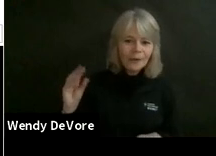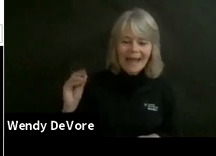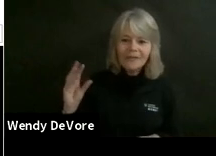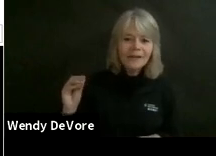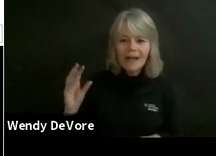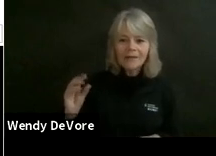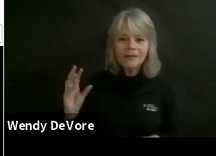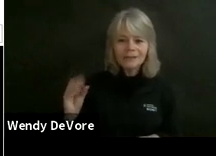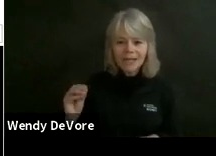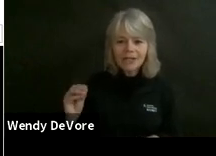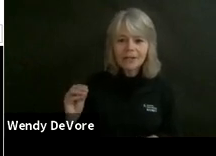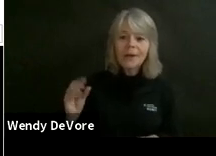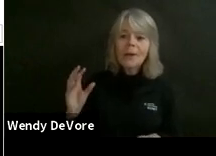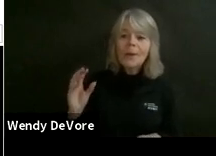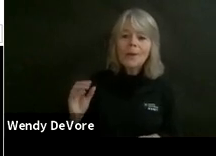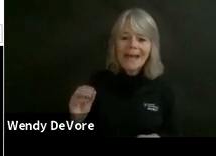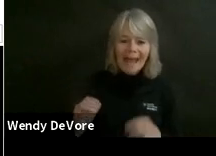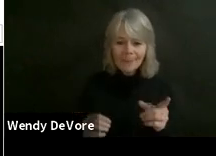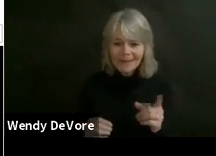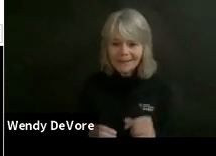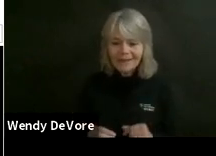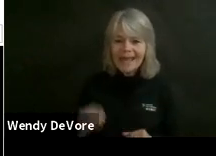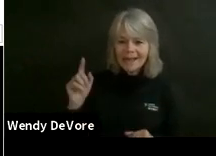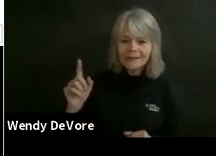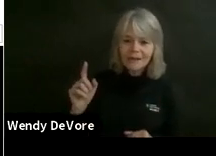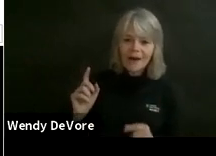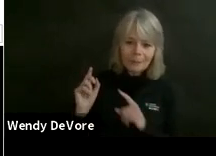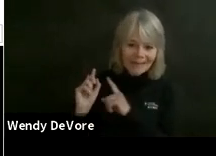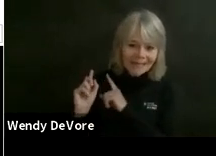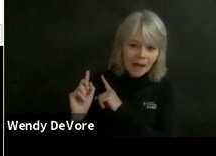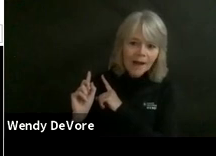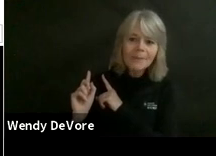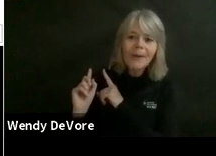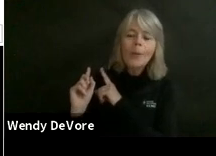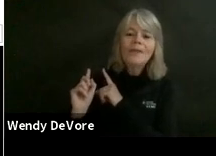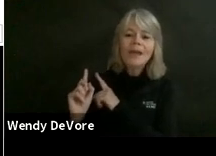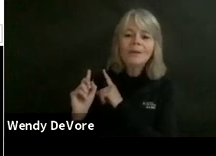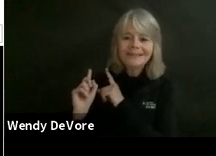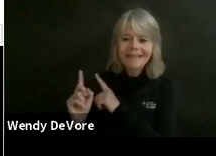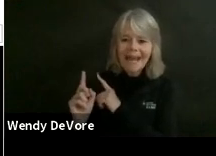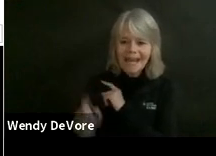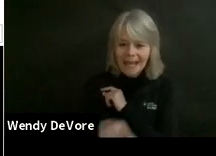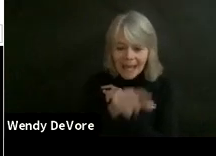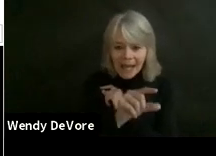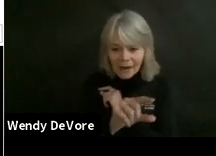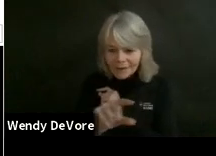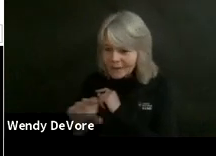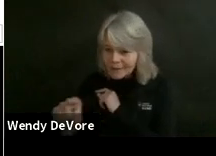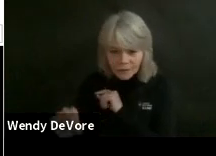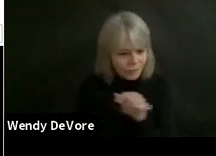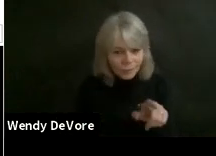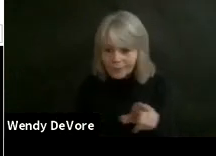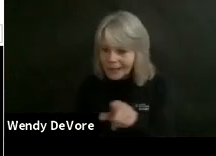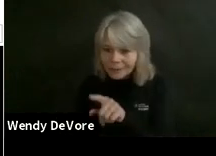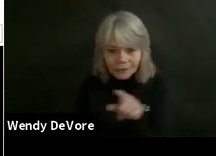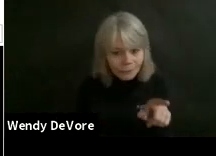and they were having a conversation. Well, what happened is the ASR picked up what they were saying, and all of